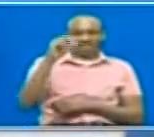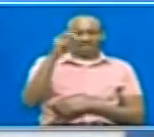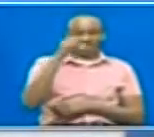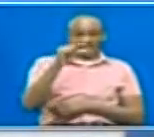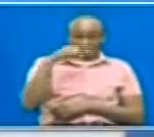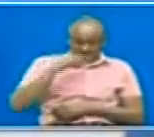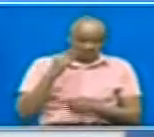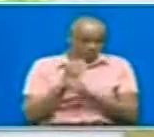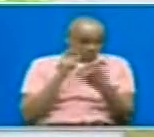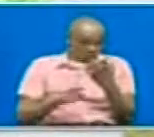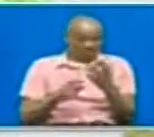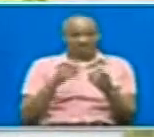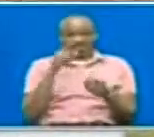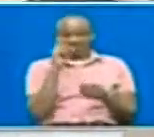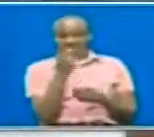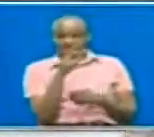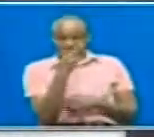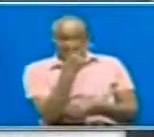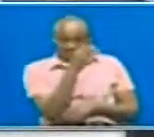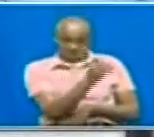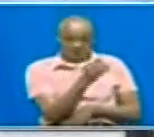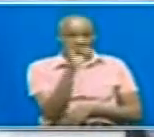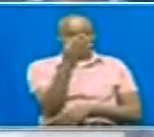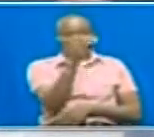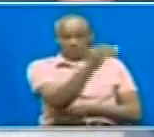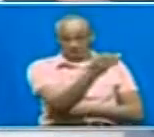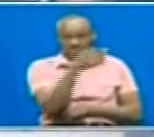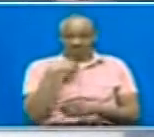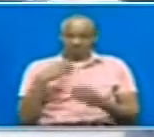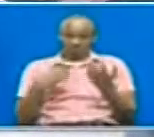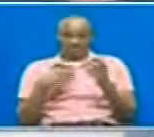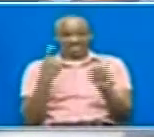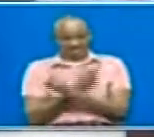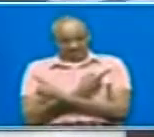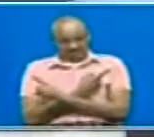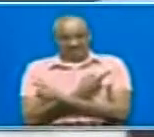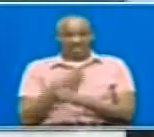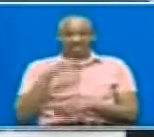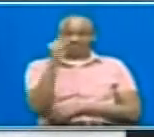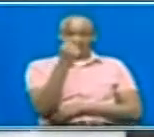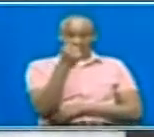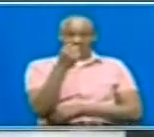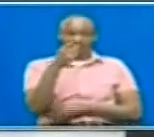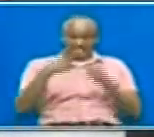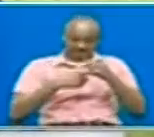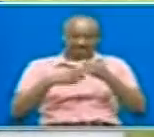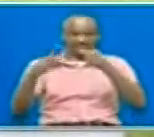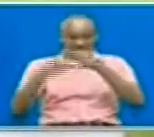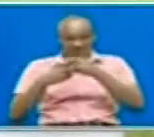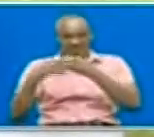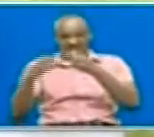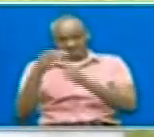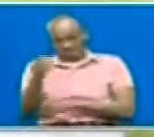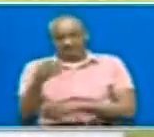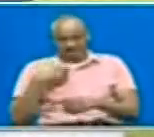two birdies in the second hole and also in the third hole, and followed that with a couple of pars in the fifth hole, sixth, seventh and eighth,